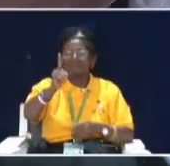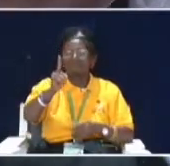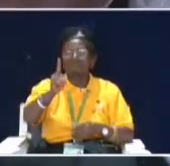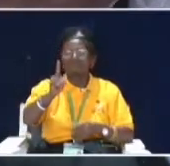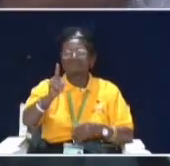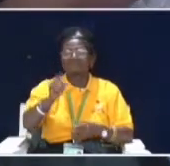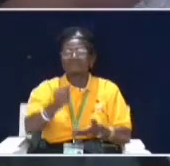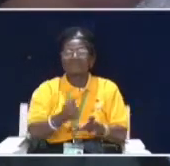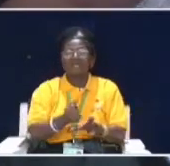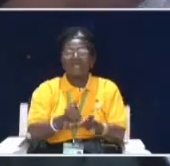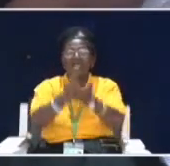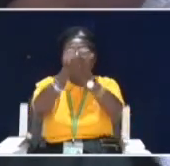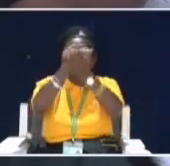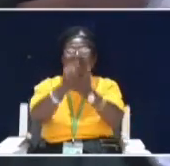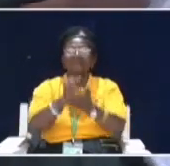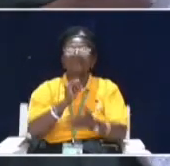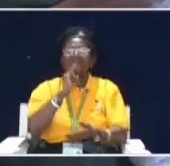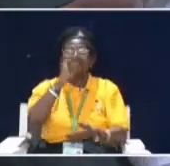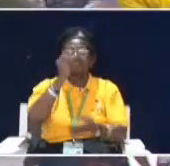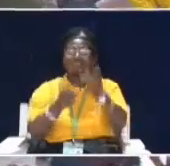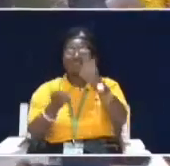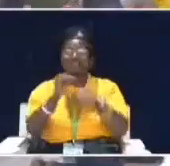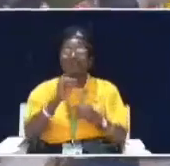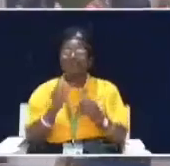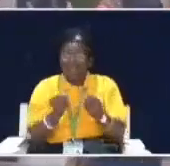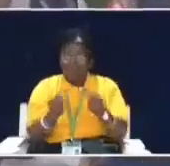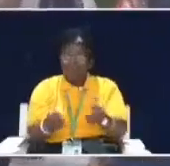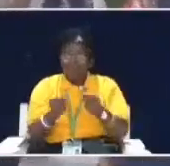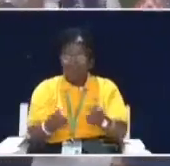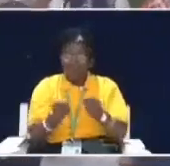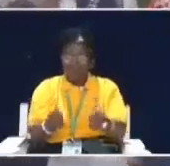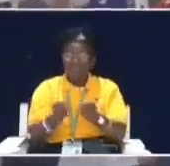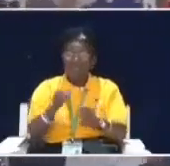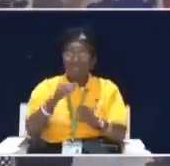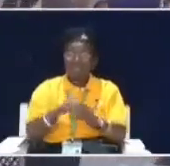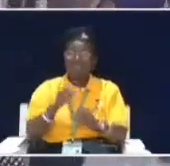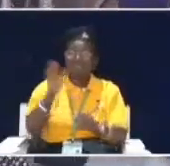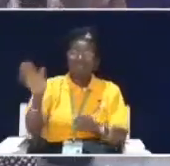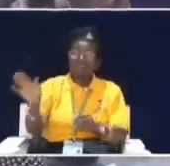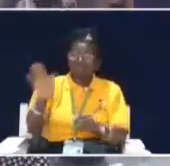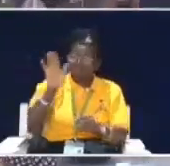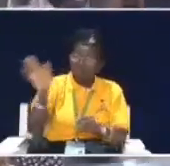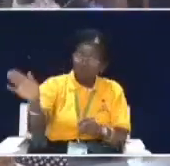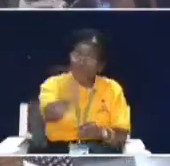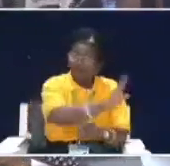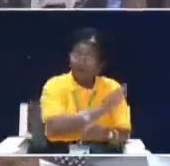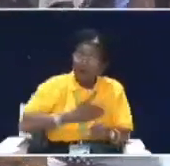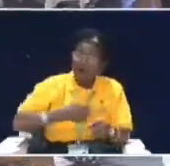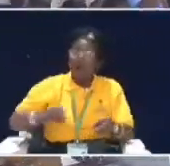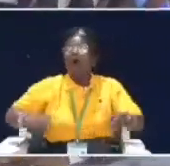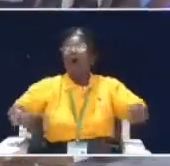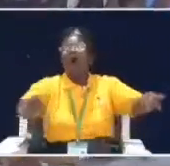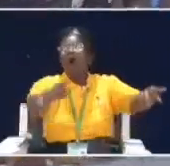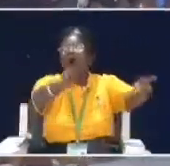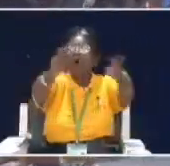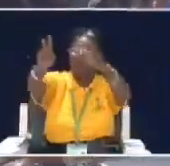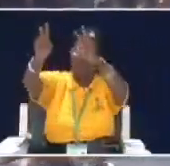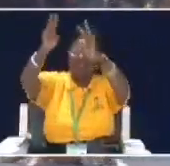help is coming rapidly your way. Iranlowo nbo wa sodo enikan.